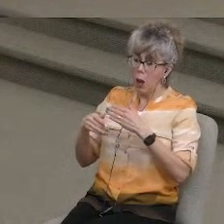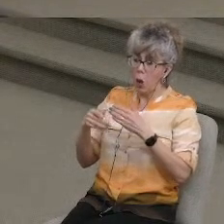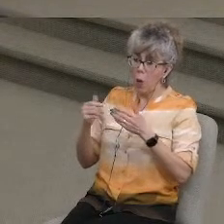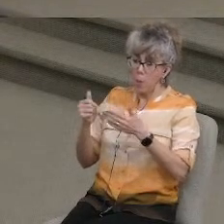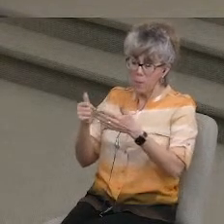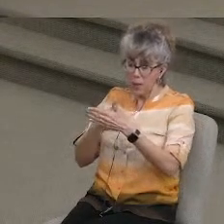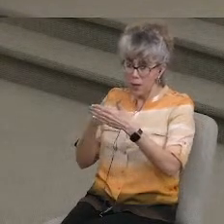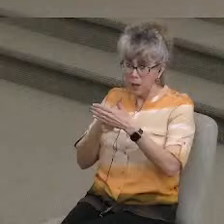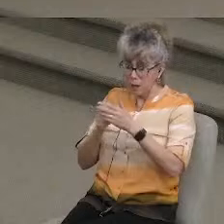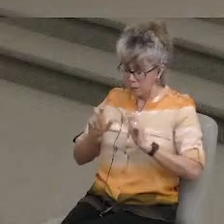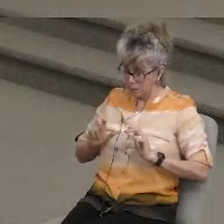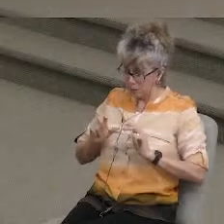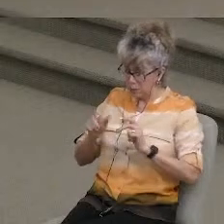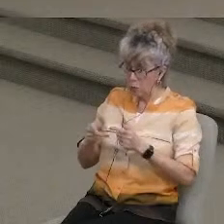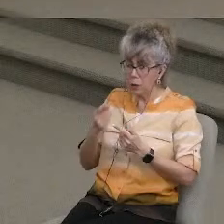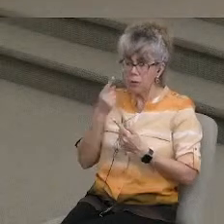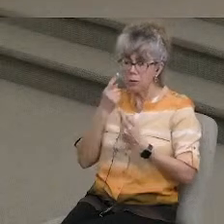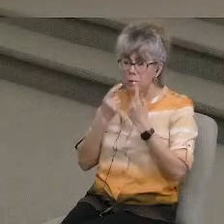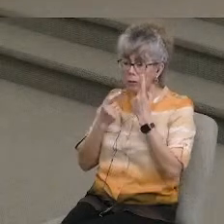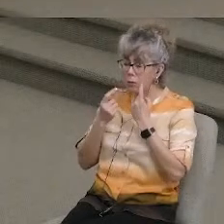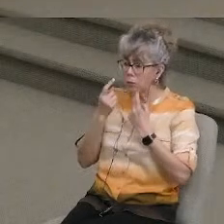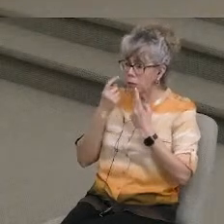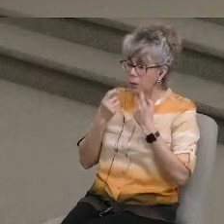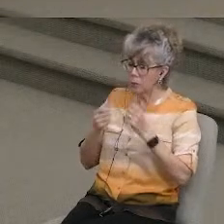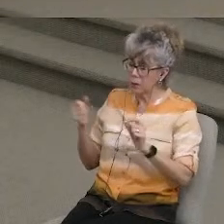the whipping and the beatings that Jesus took.